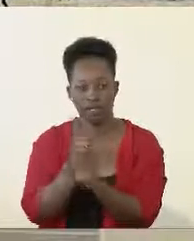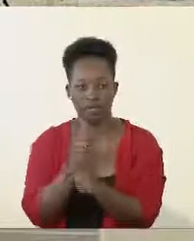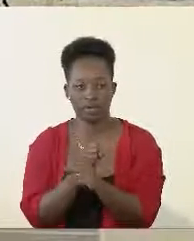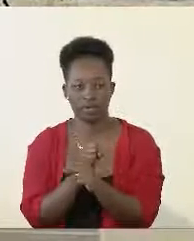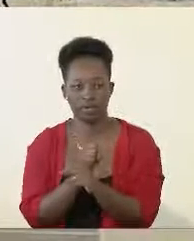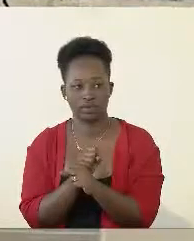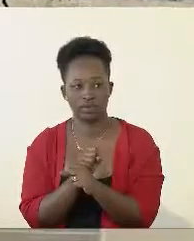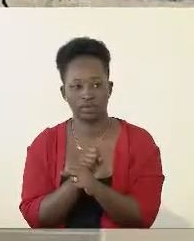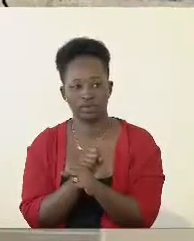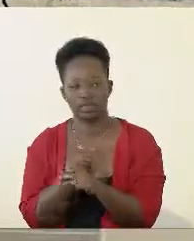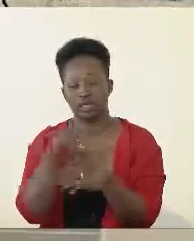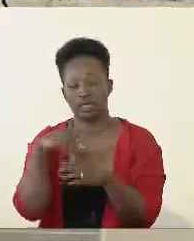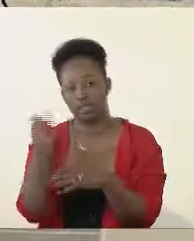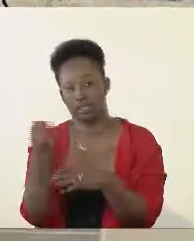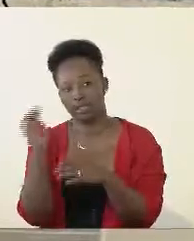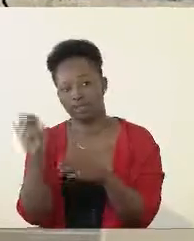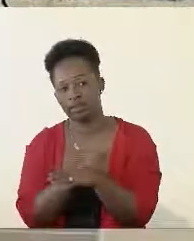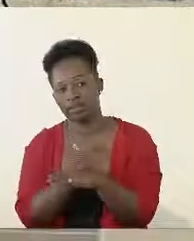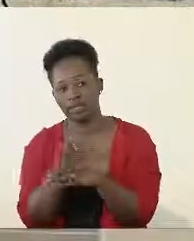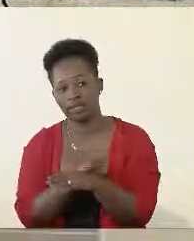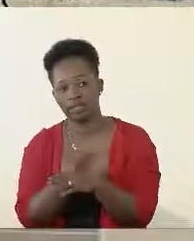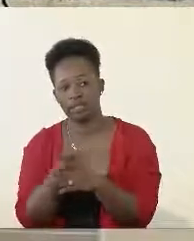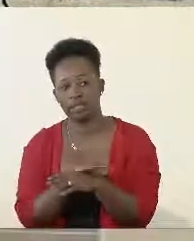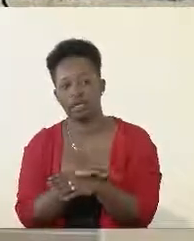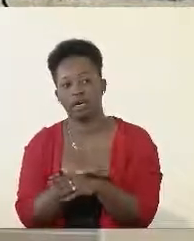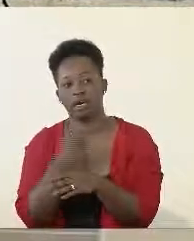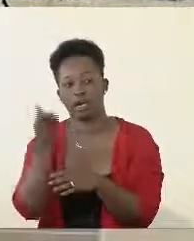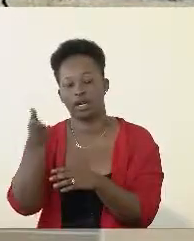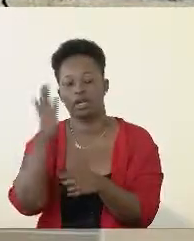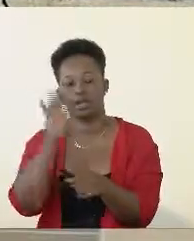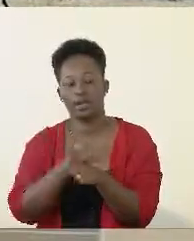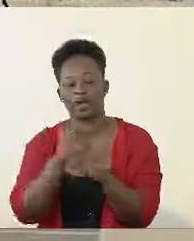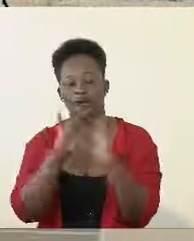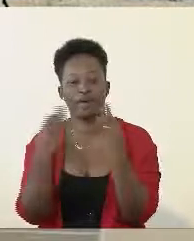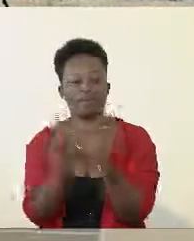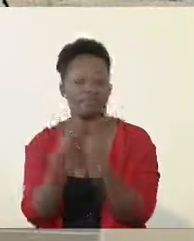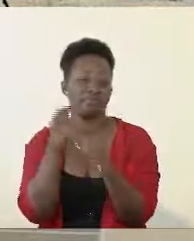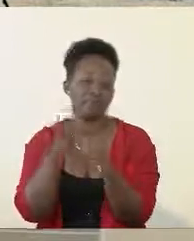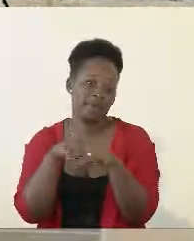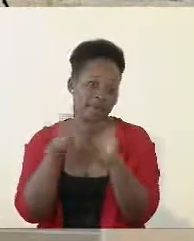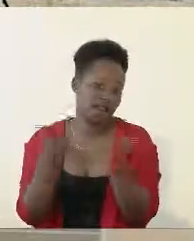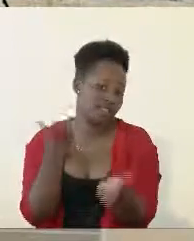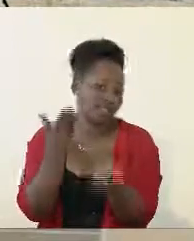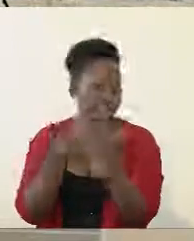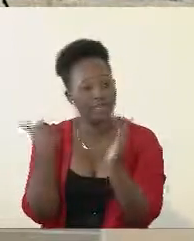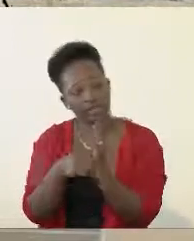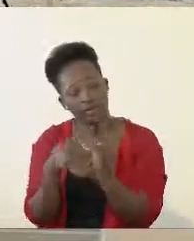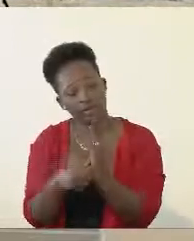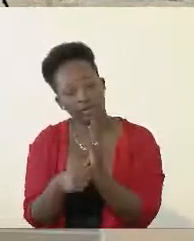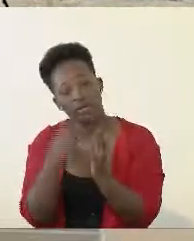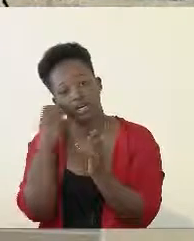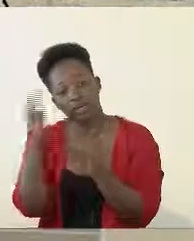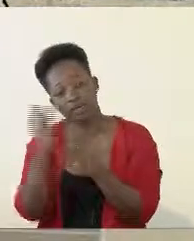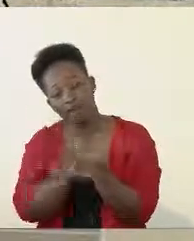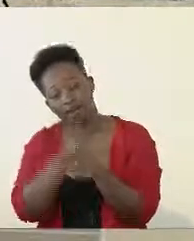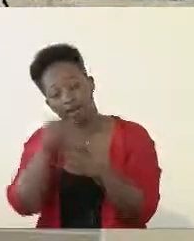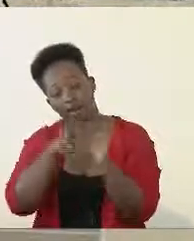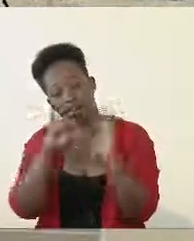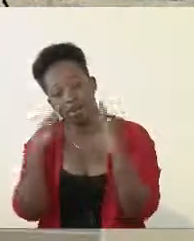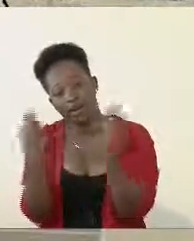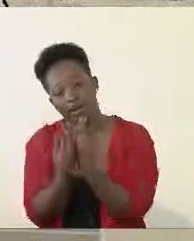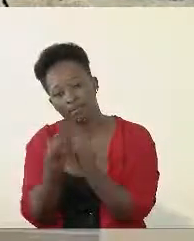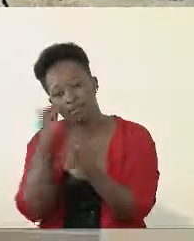Uncontrolled giving of credit facilities. Giving debts without control. Maybe there was a lack